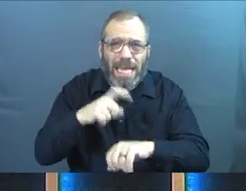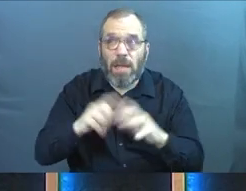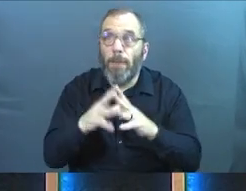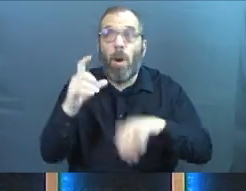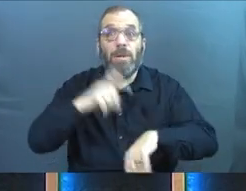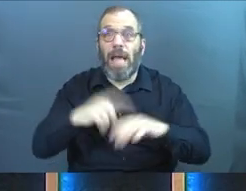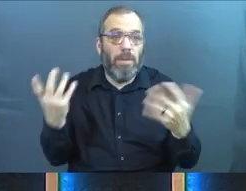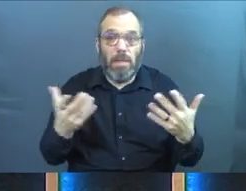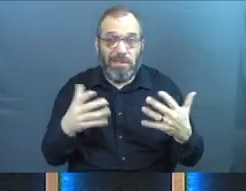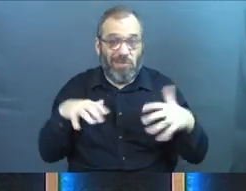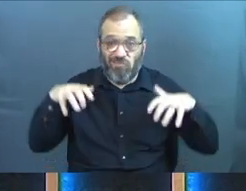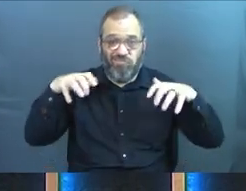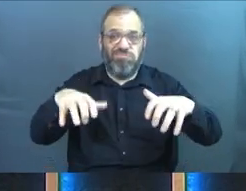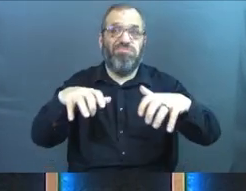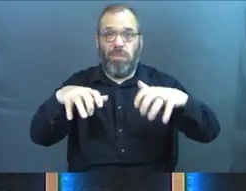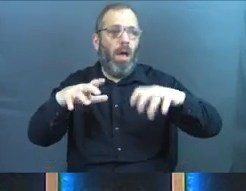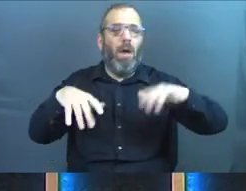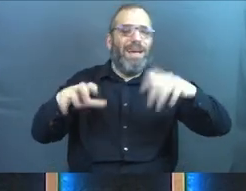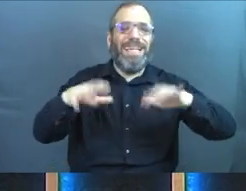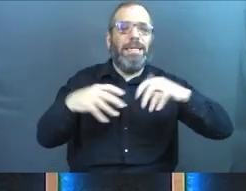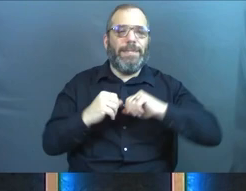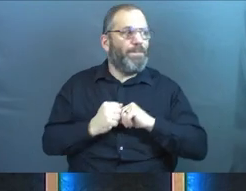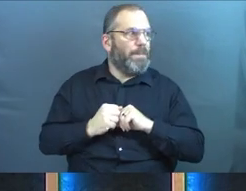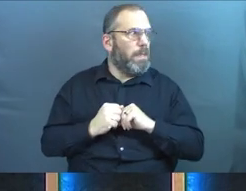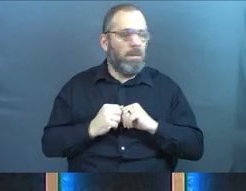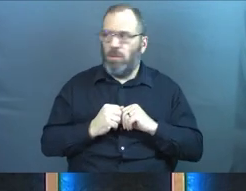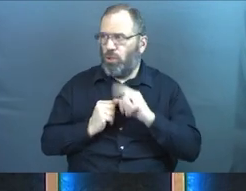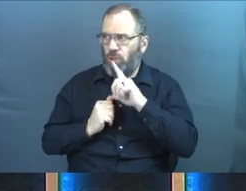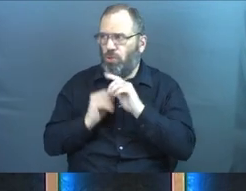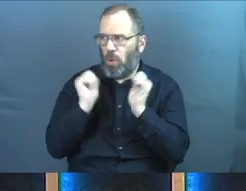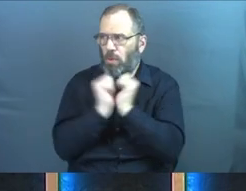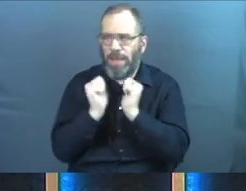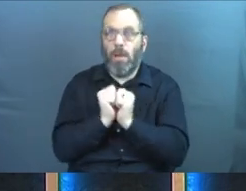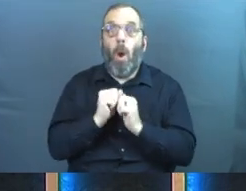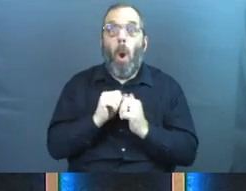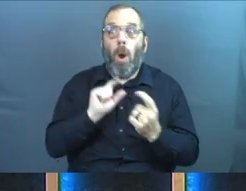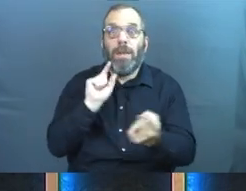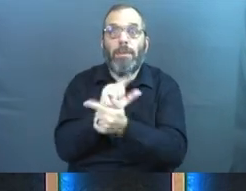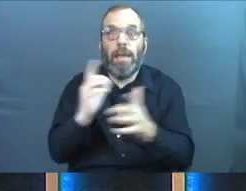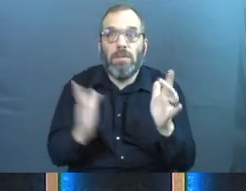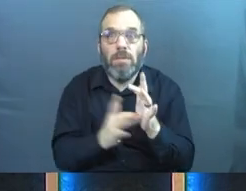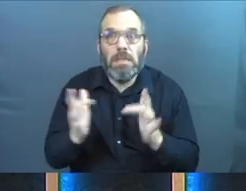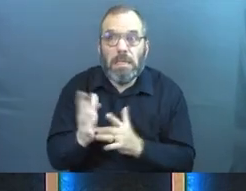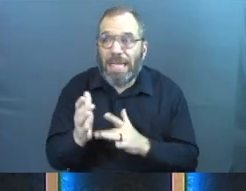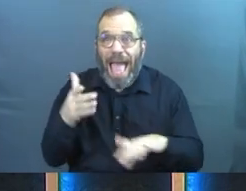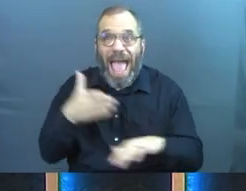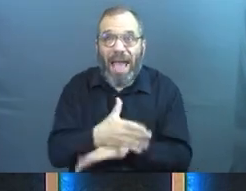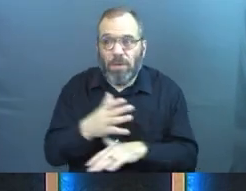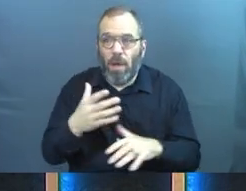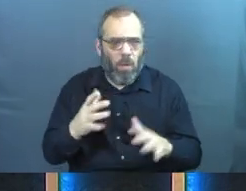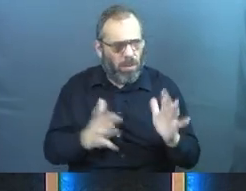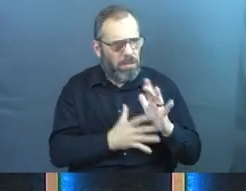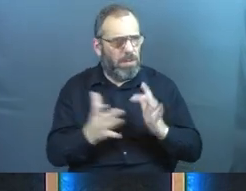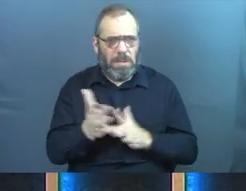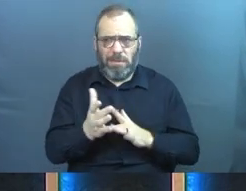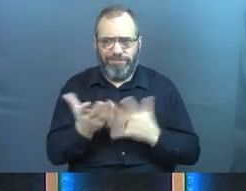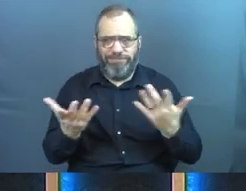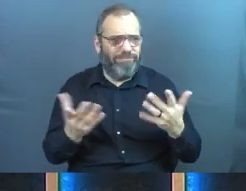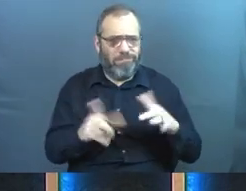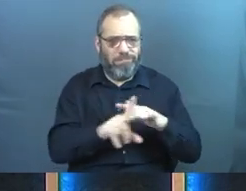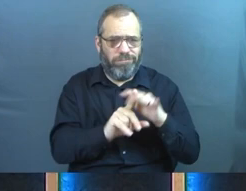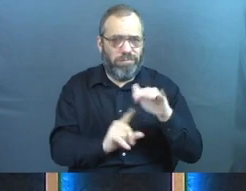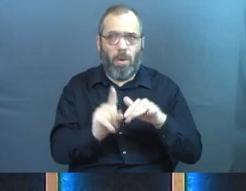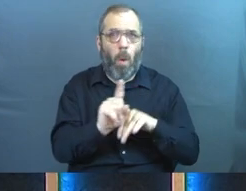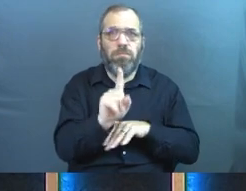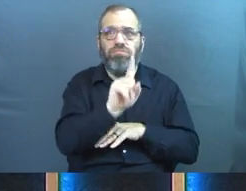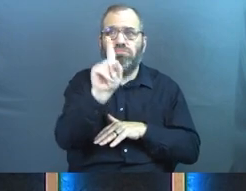lot of times there's just crowds around and they're like, well, we can't arrest him with all the crowds around. Or they go to arrest Jesus and moments happen where they'll say, well, Jesus just kind of like